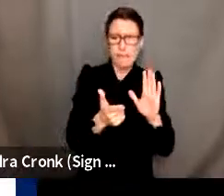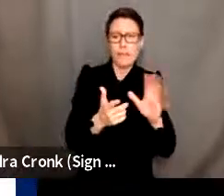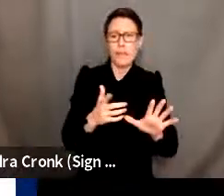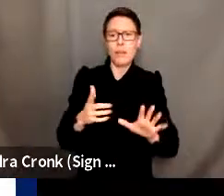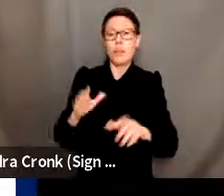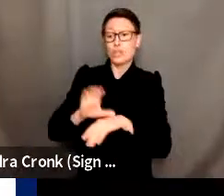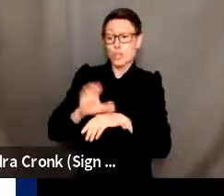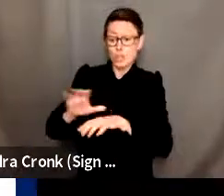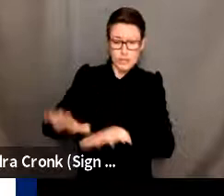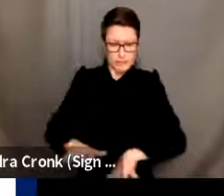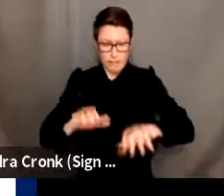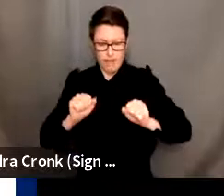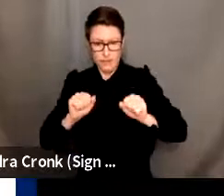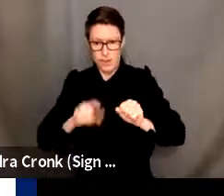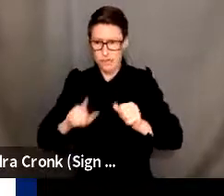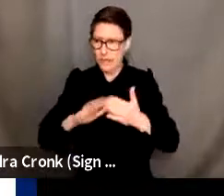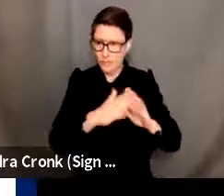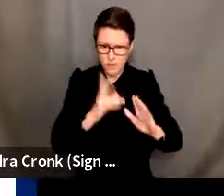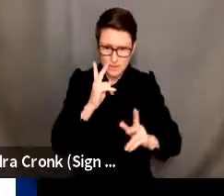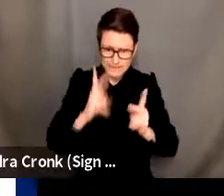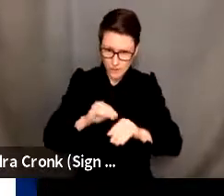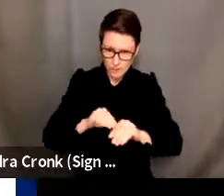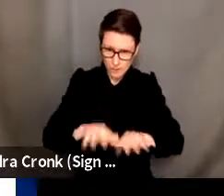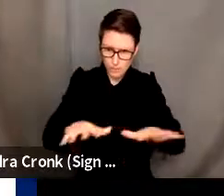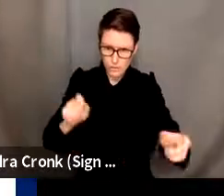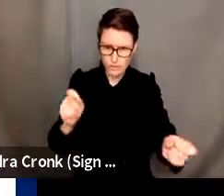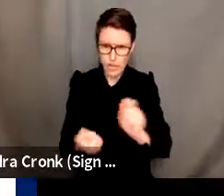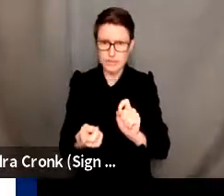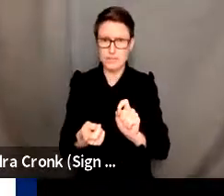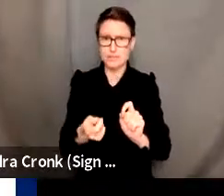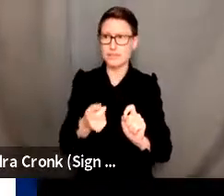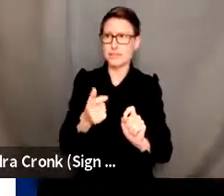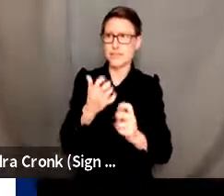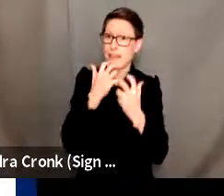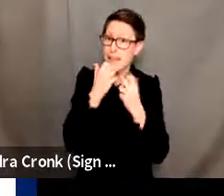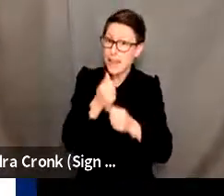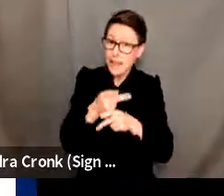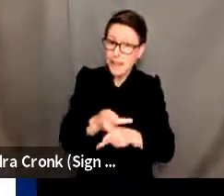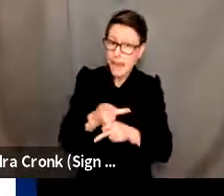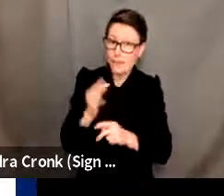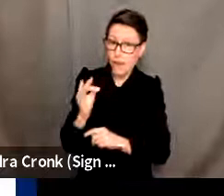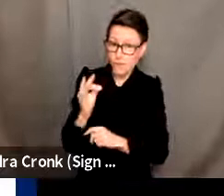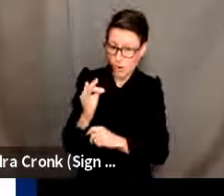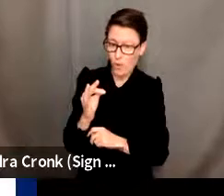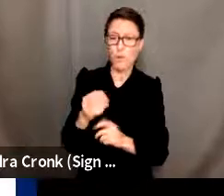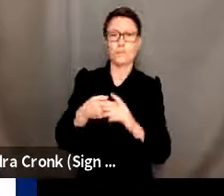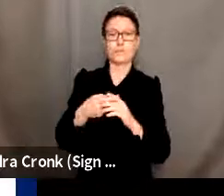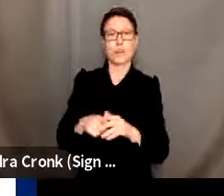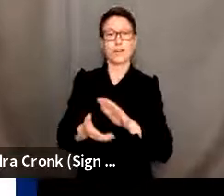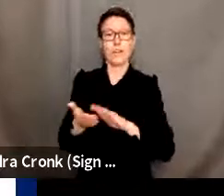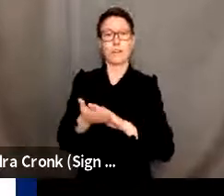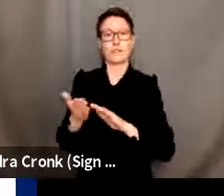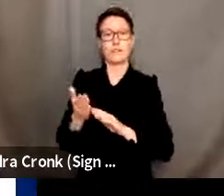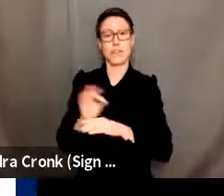to see if there would be lasting change from that point forward. And so out of that, Care Fresno was born and continues to function. And our current mission is to cultivate hope and healing